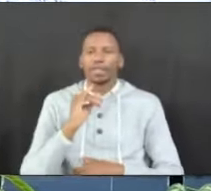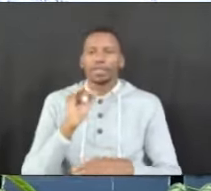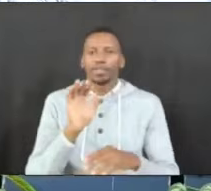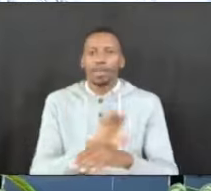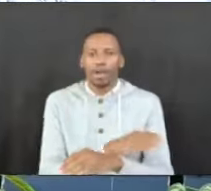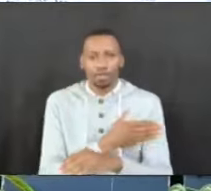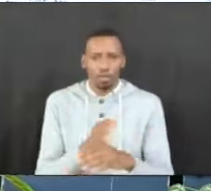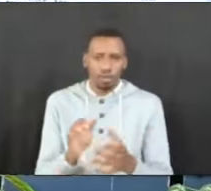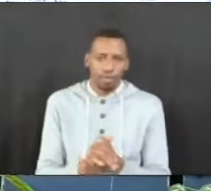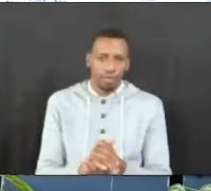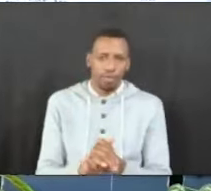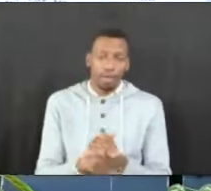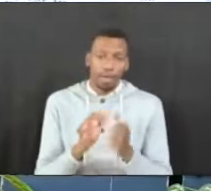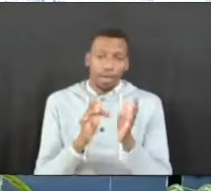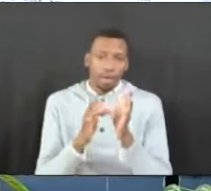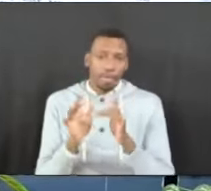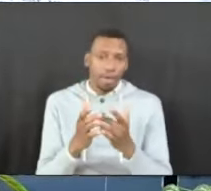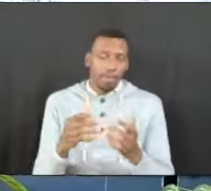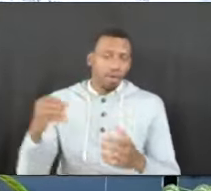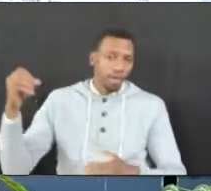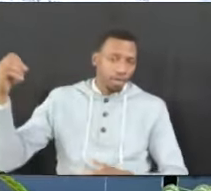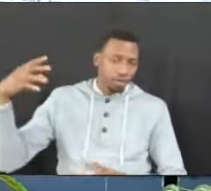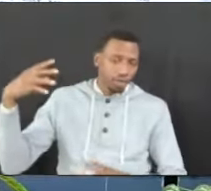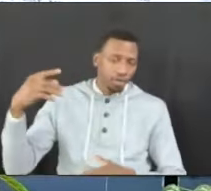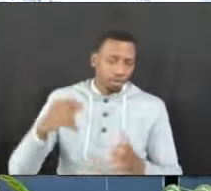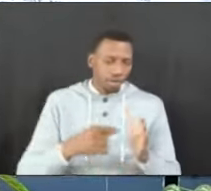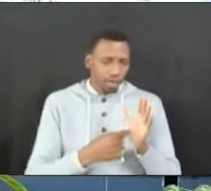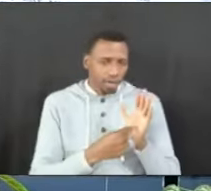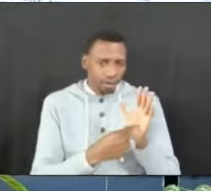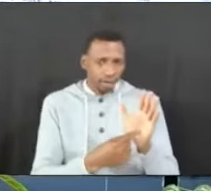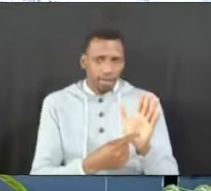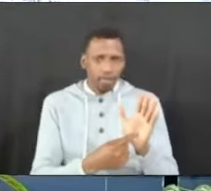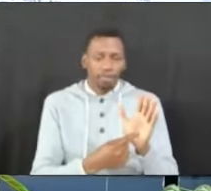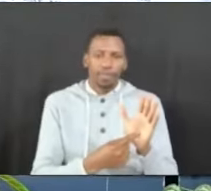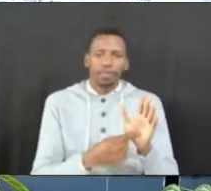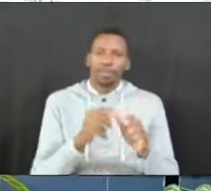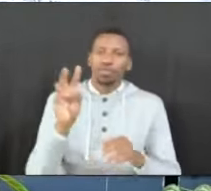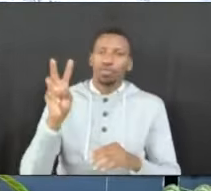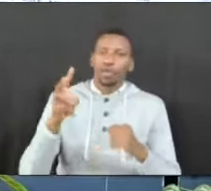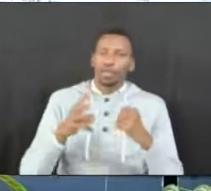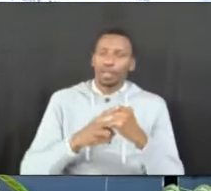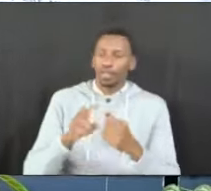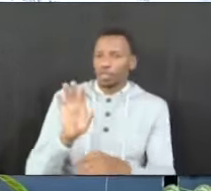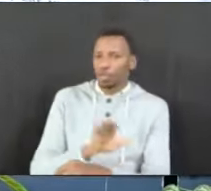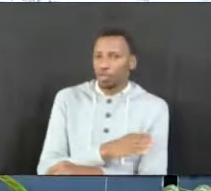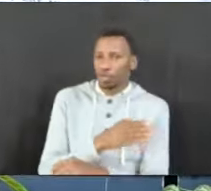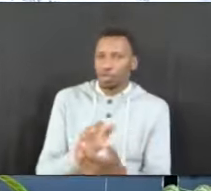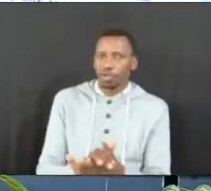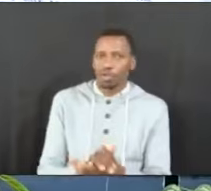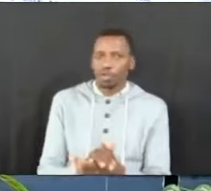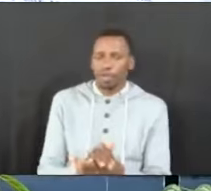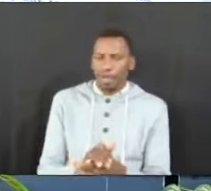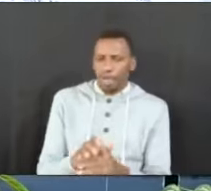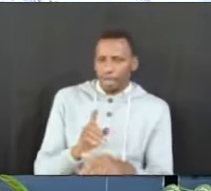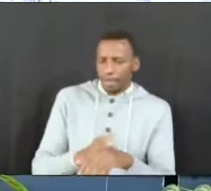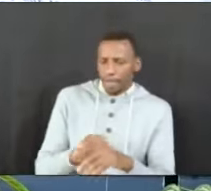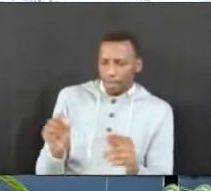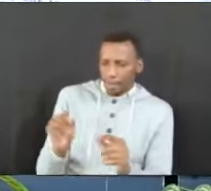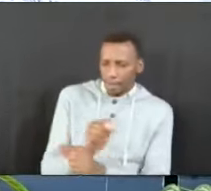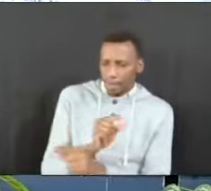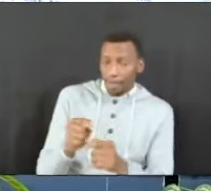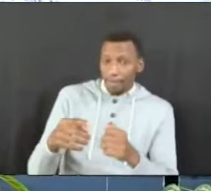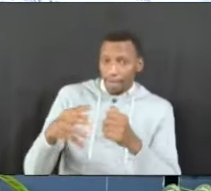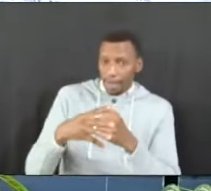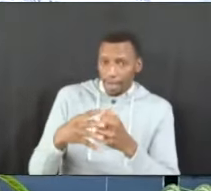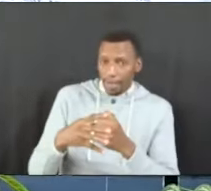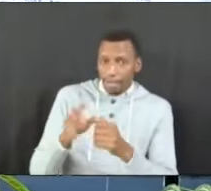And the book of Revelation documents 27 songs. I am going to spend a bit of time on the 9th song. You know I